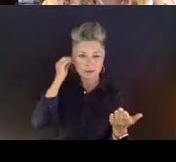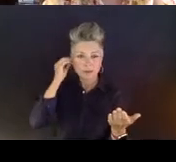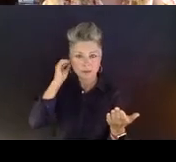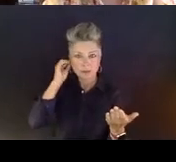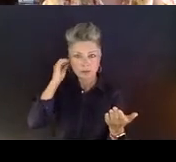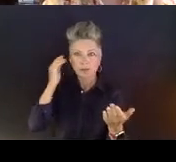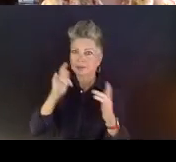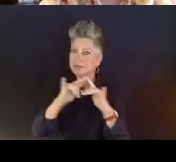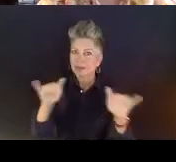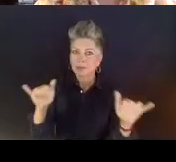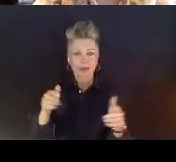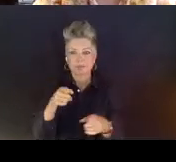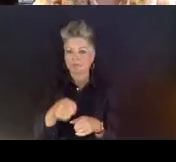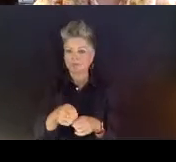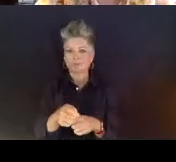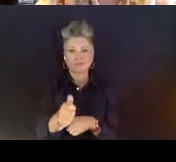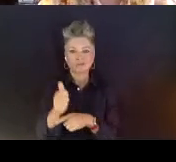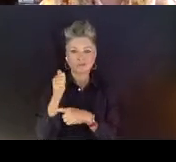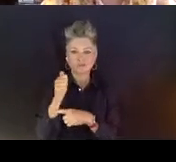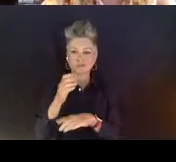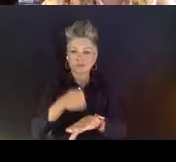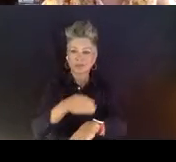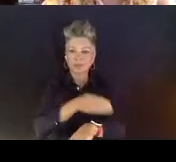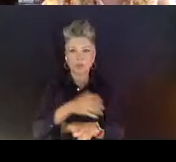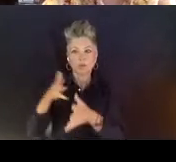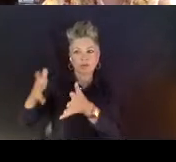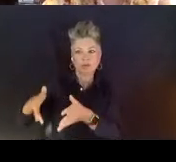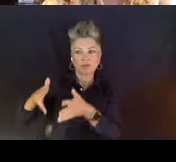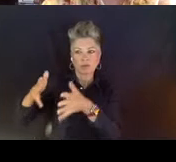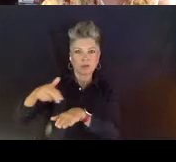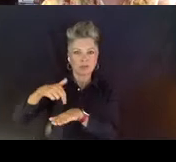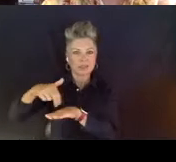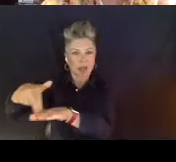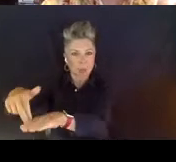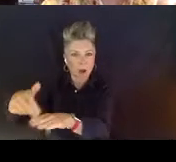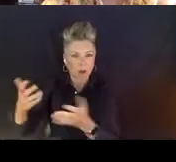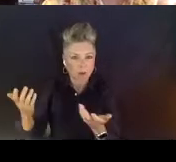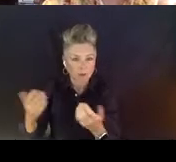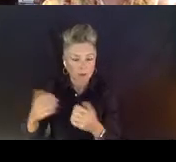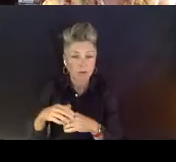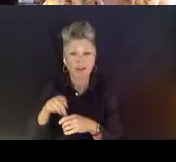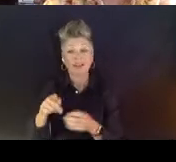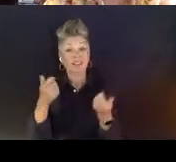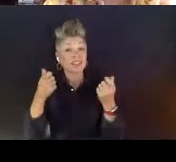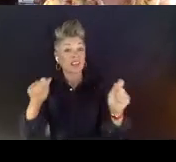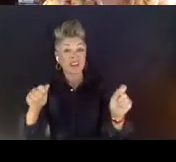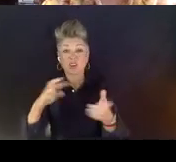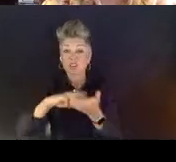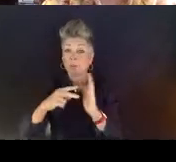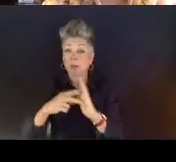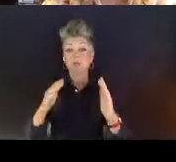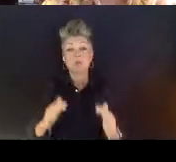any, improvements to the remaining sidewalk networks. These efforts included upgrading